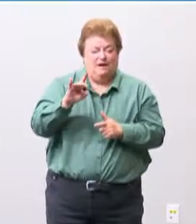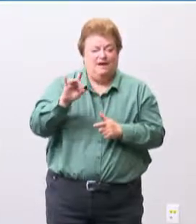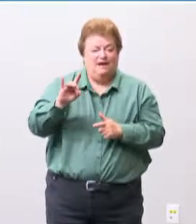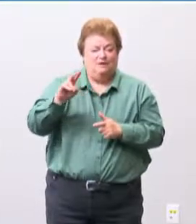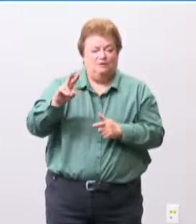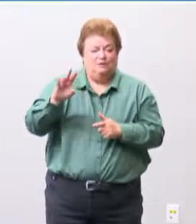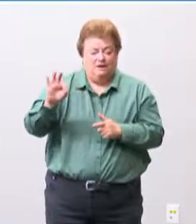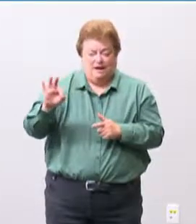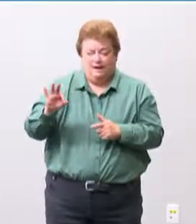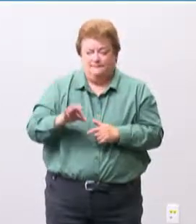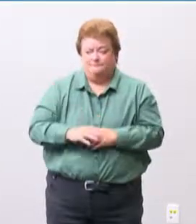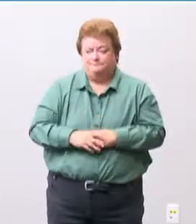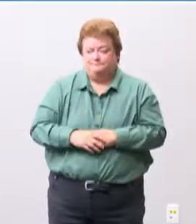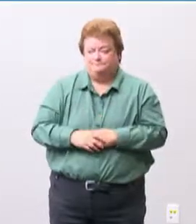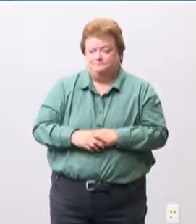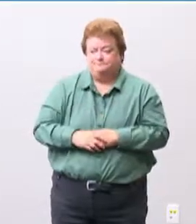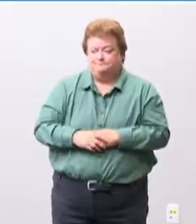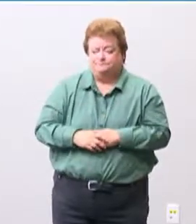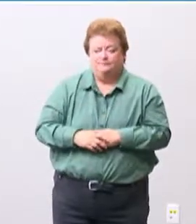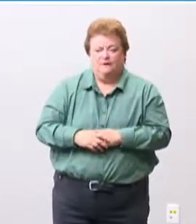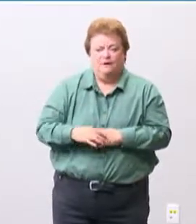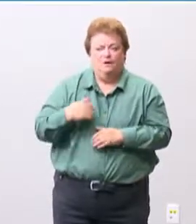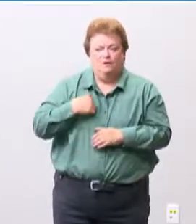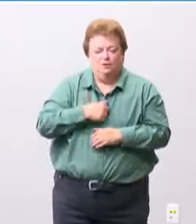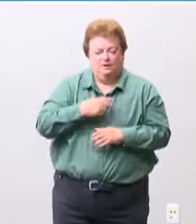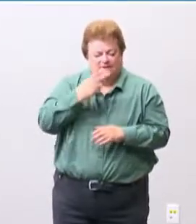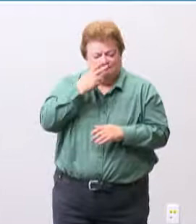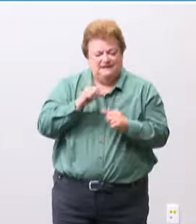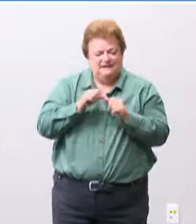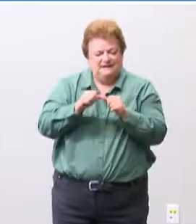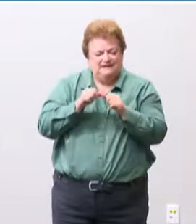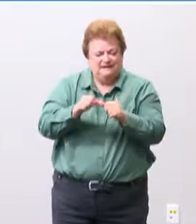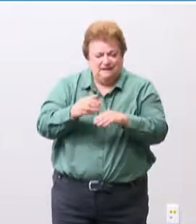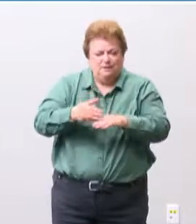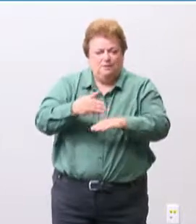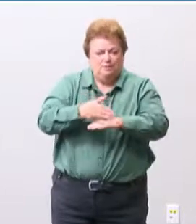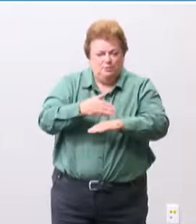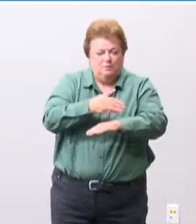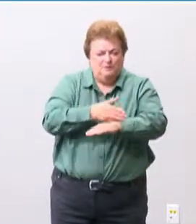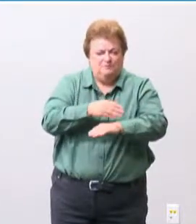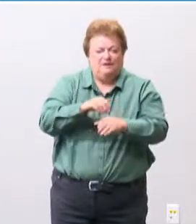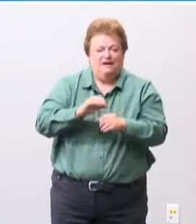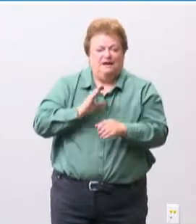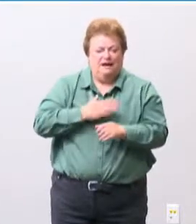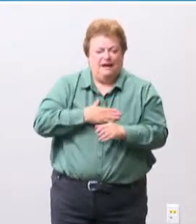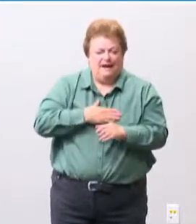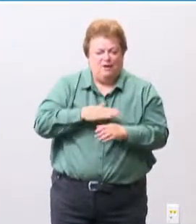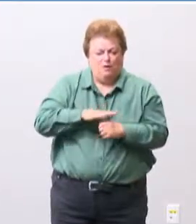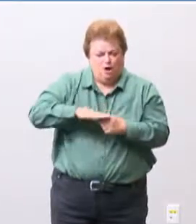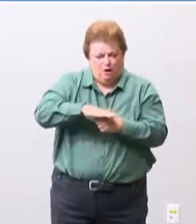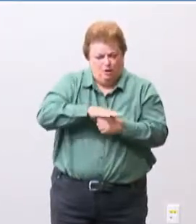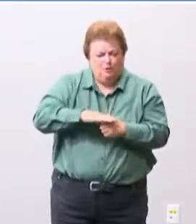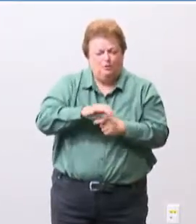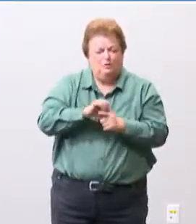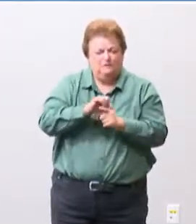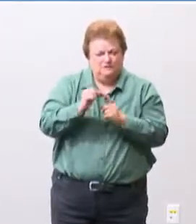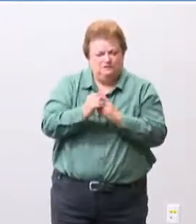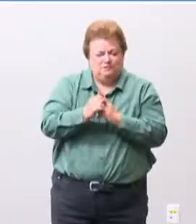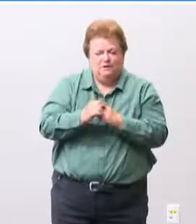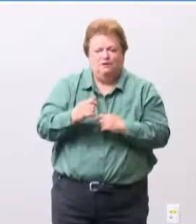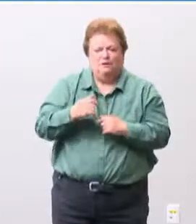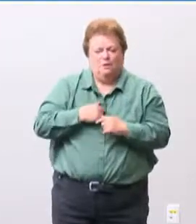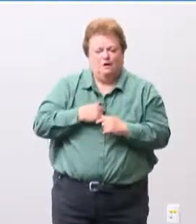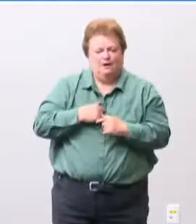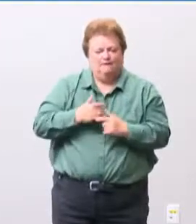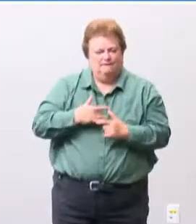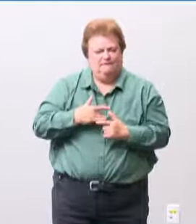438-829. Overall, we're seeing continued improvement in our local situation, and we're encouraged by the pace of our